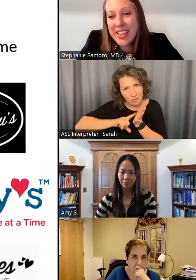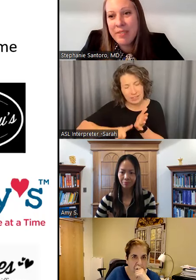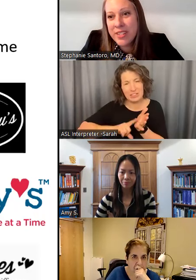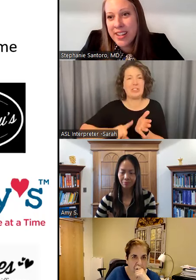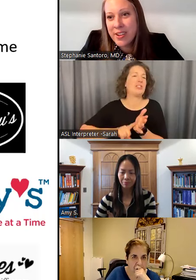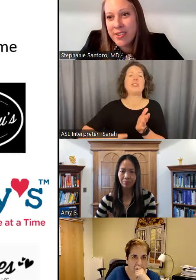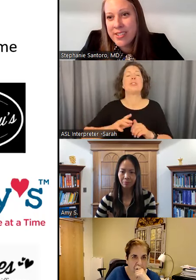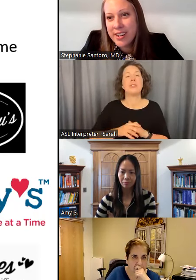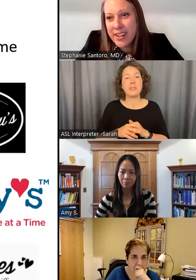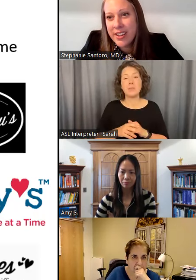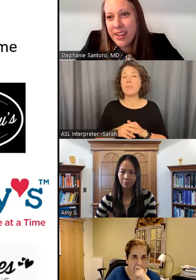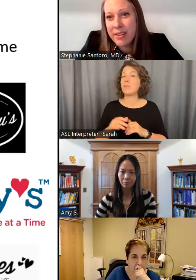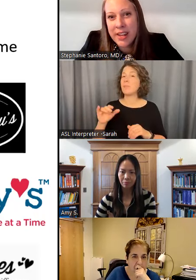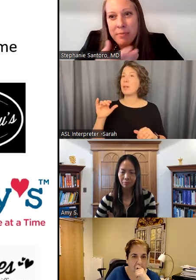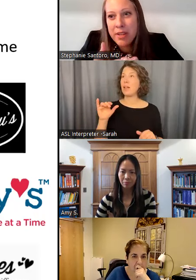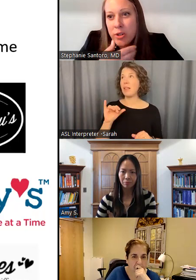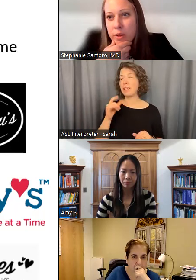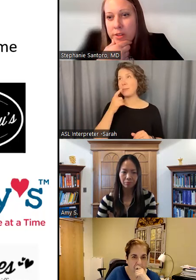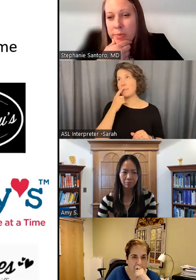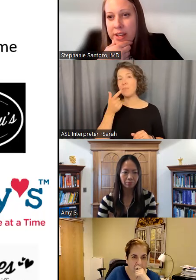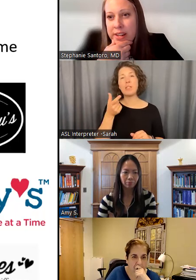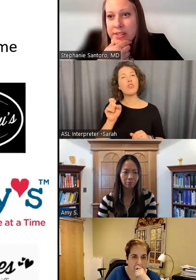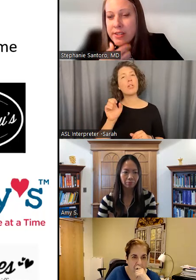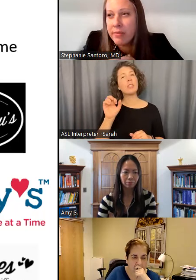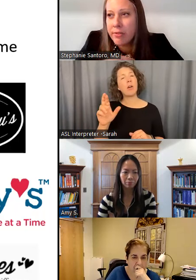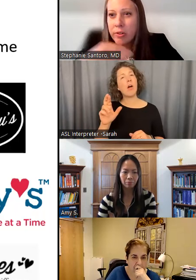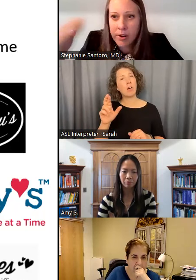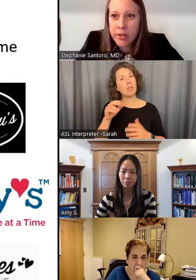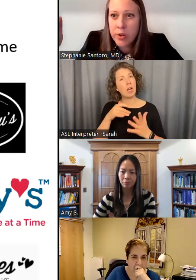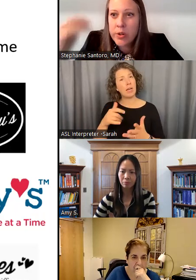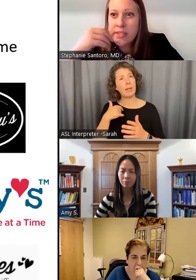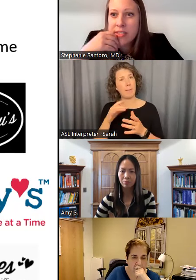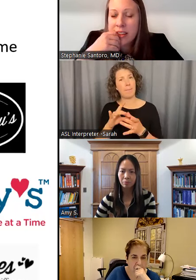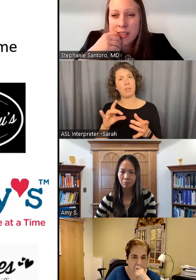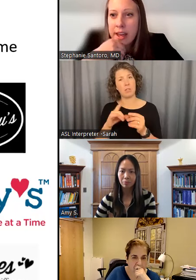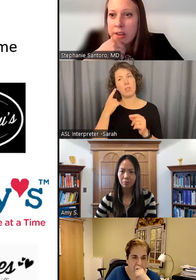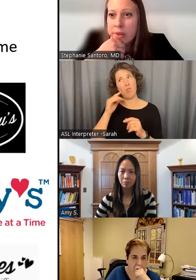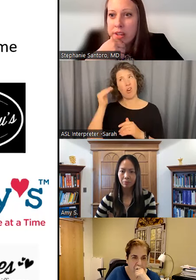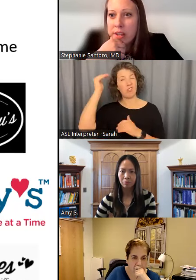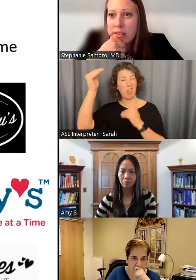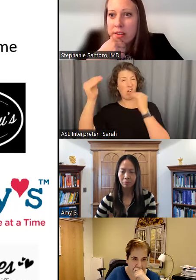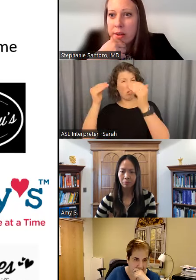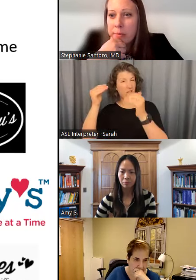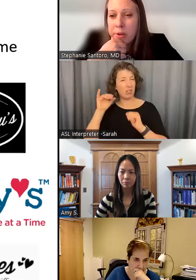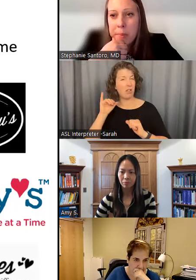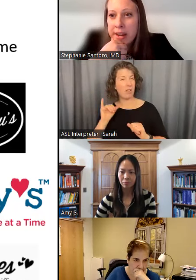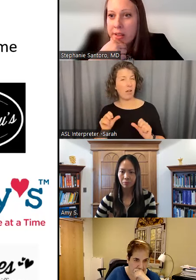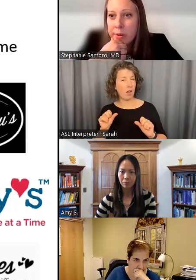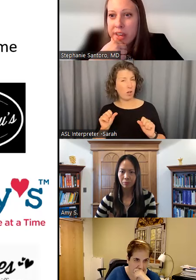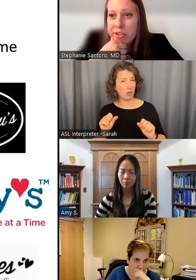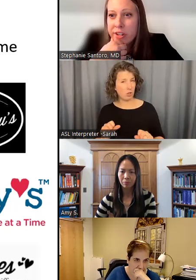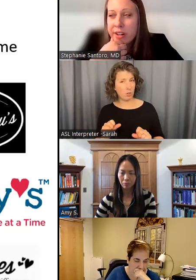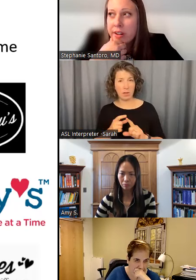The Life DSR study that I mentioned with Lumine is for adults, and that could be from